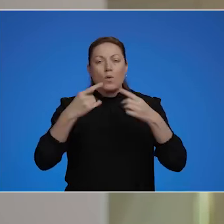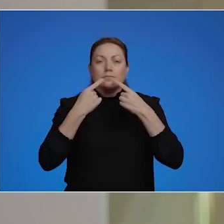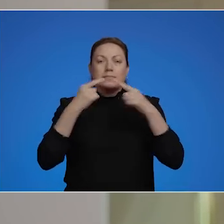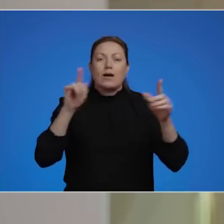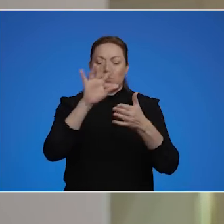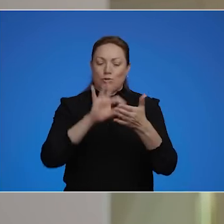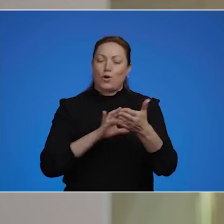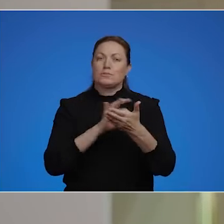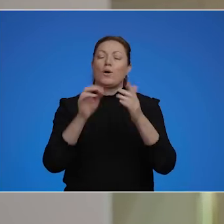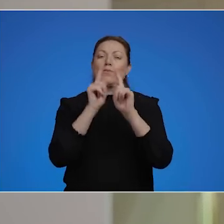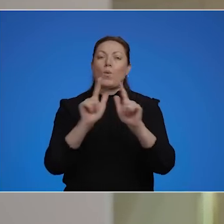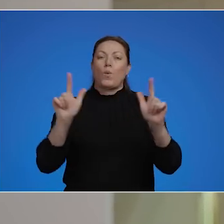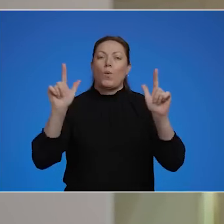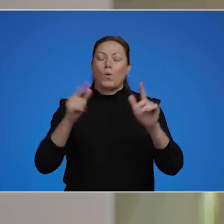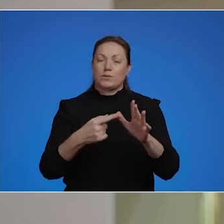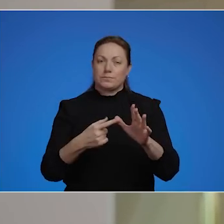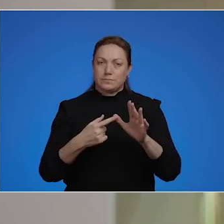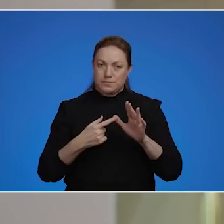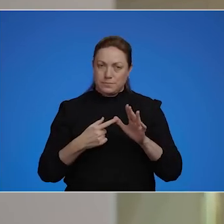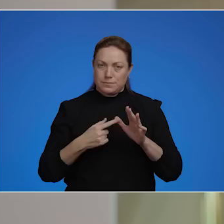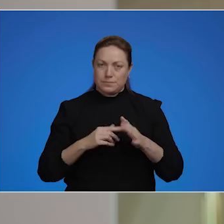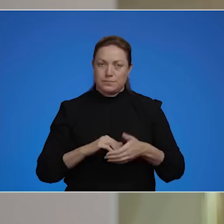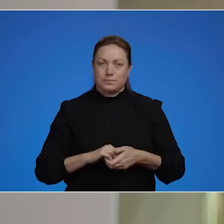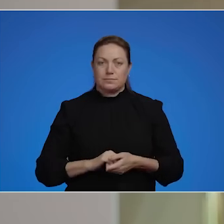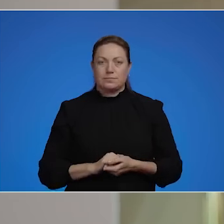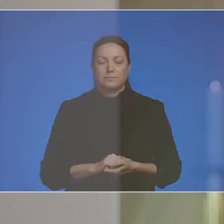Gospel of the Lord. Thanks be to God.